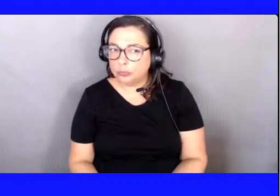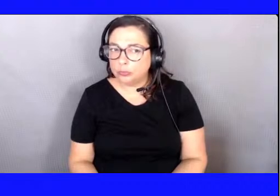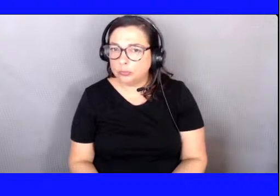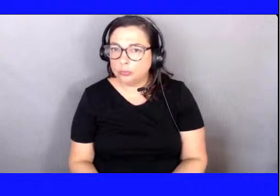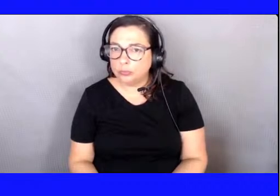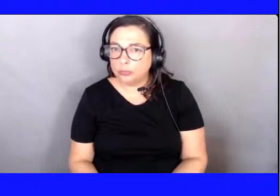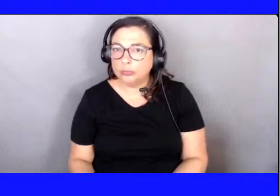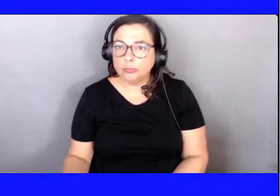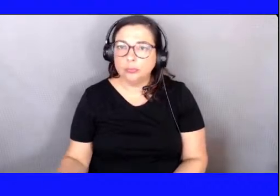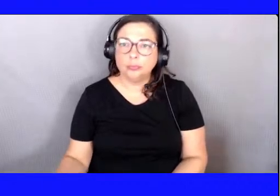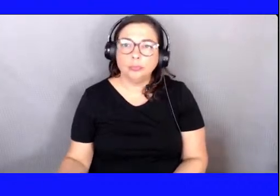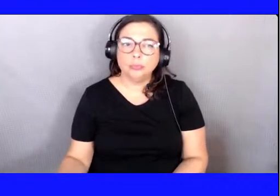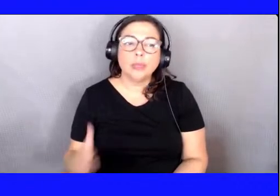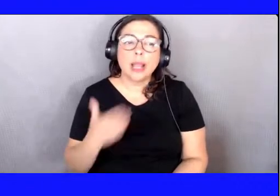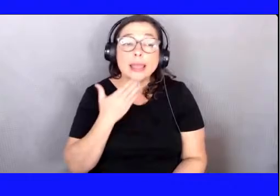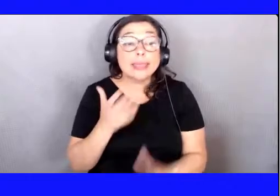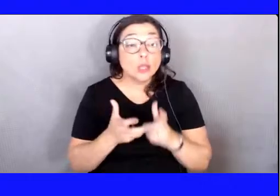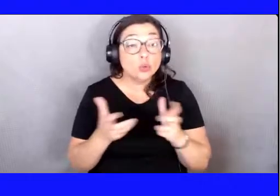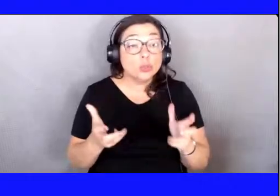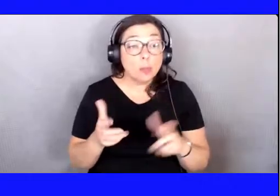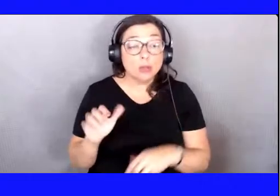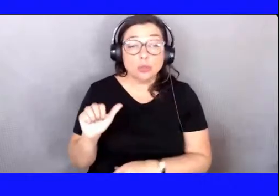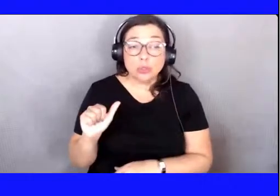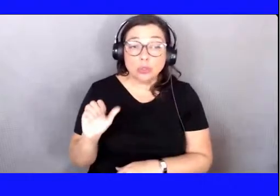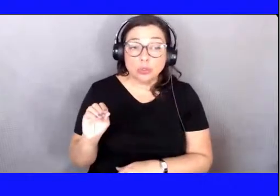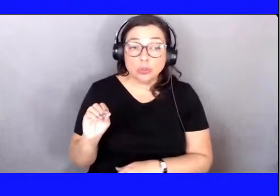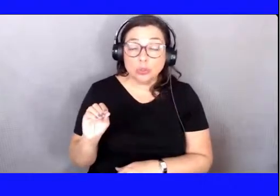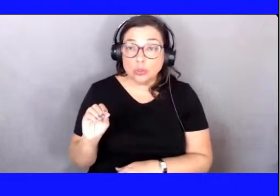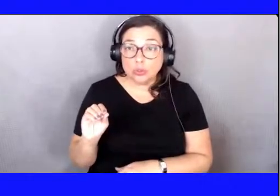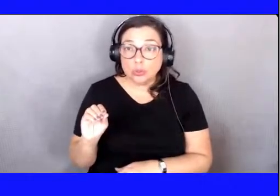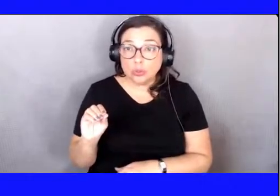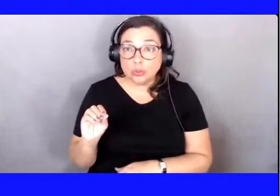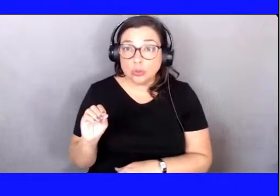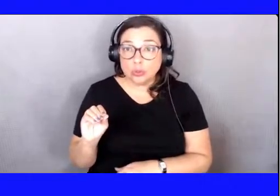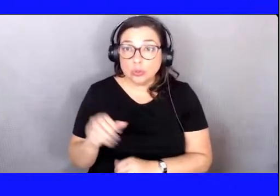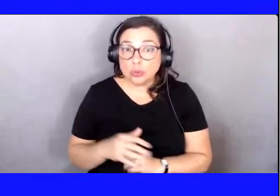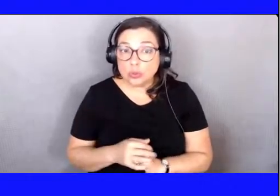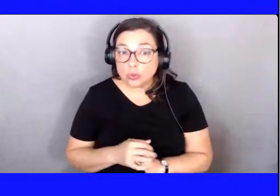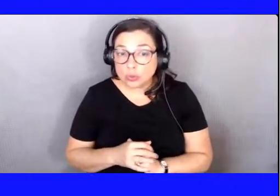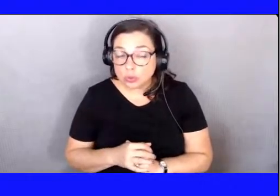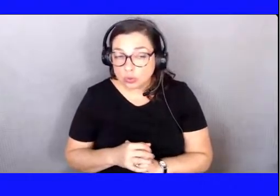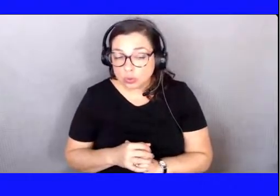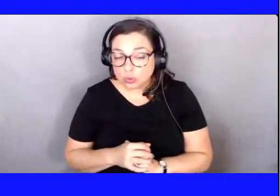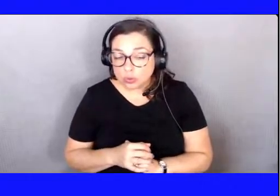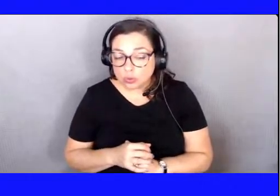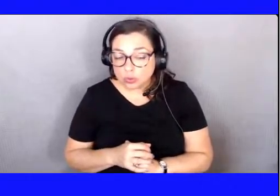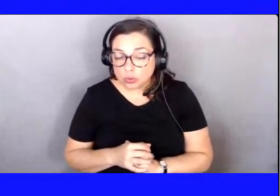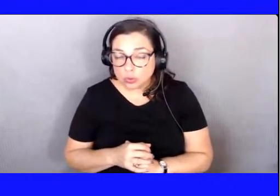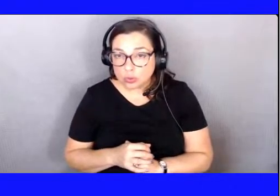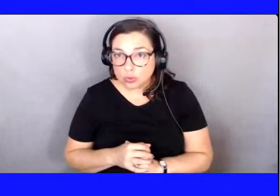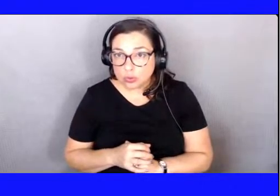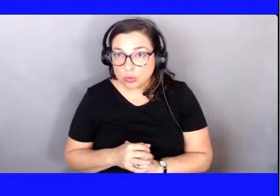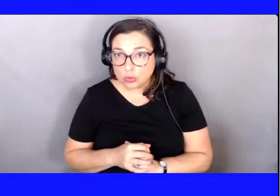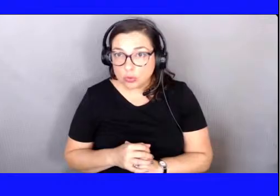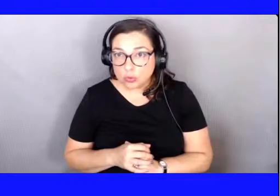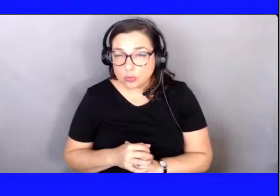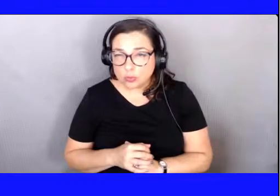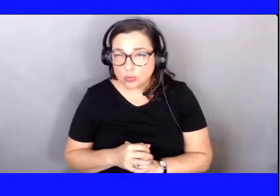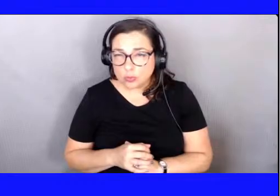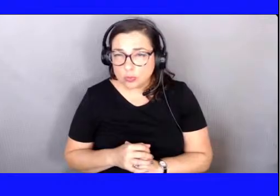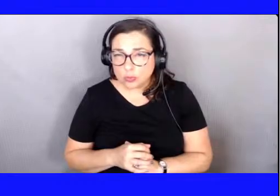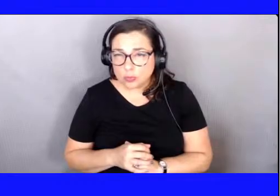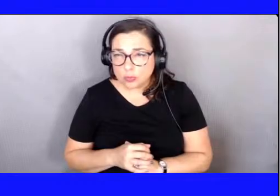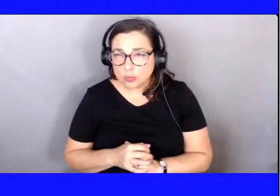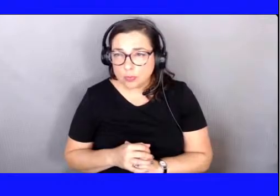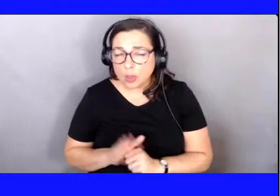Thank you so much. So no, we are here to hear from the